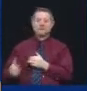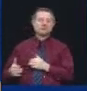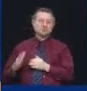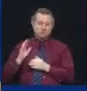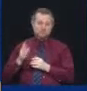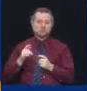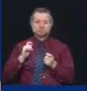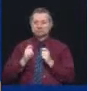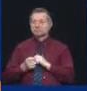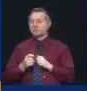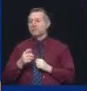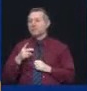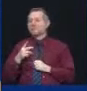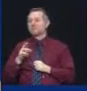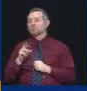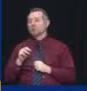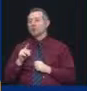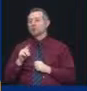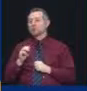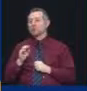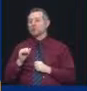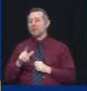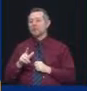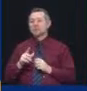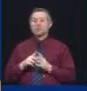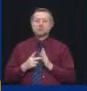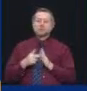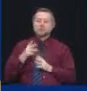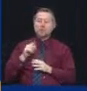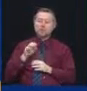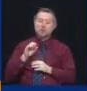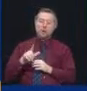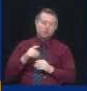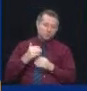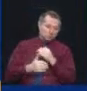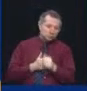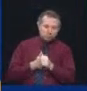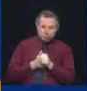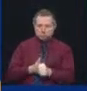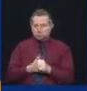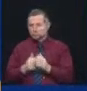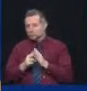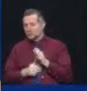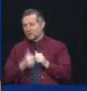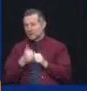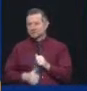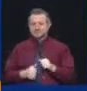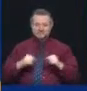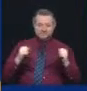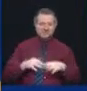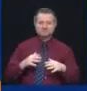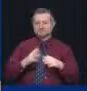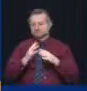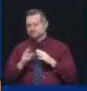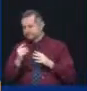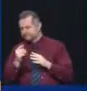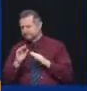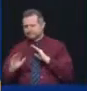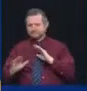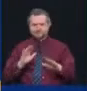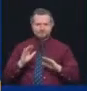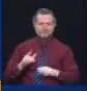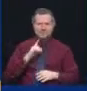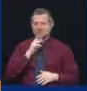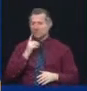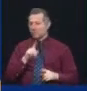sites and start to reach out to that population. But it will only be for Pfizer.